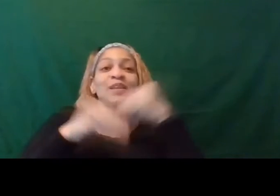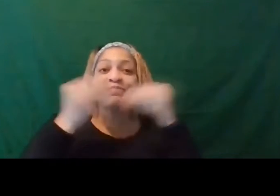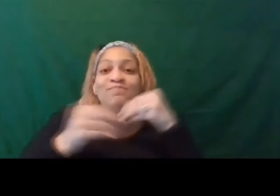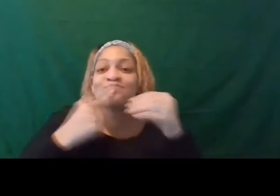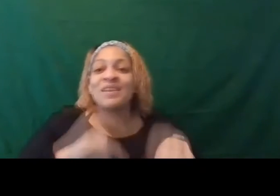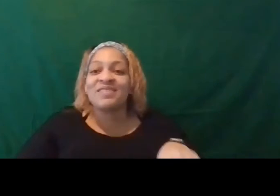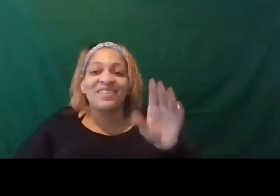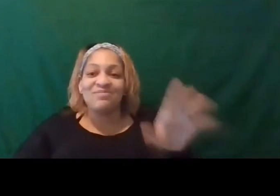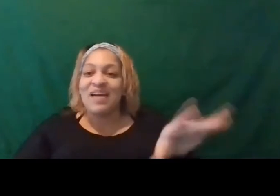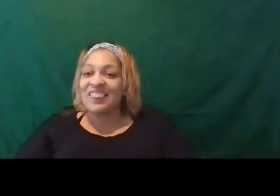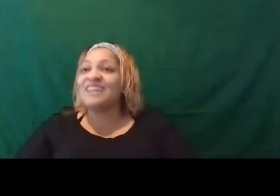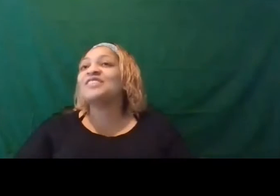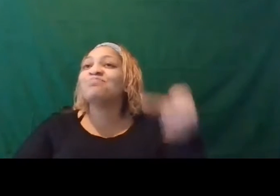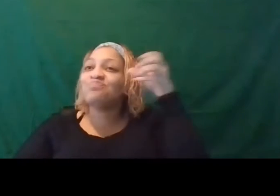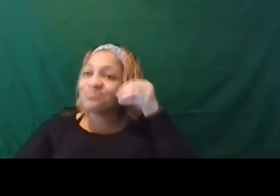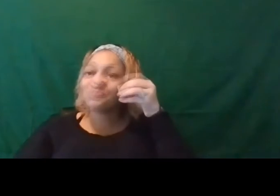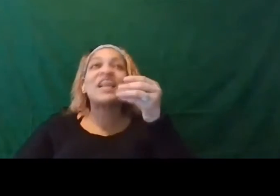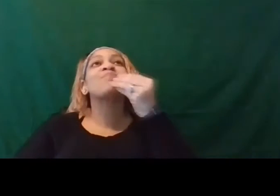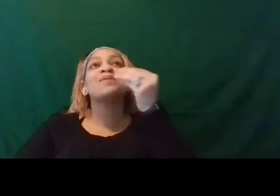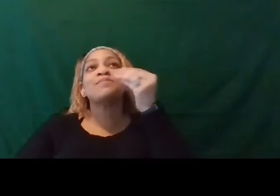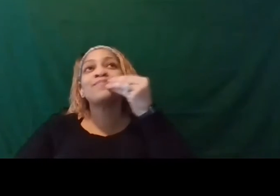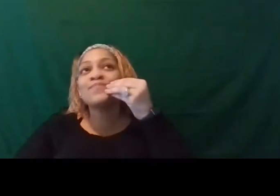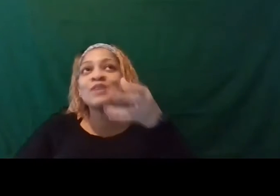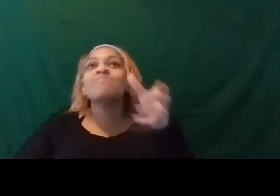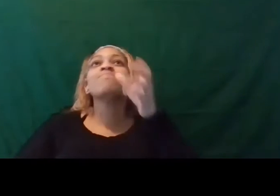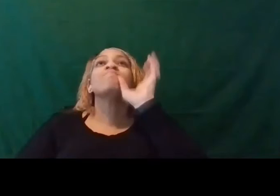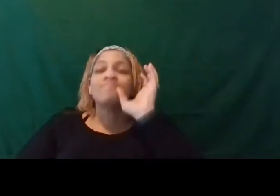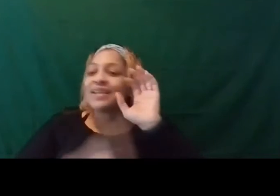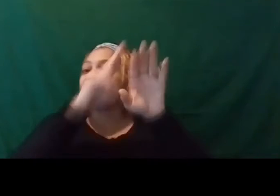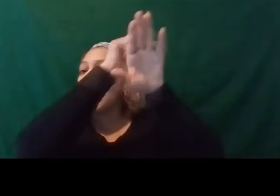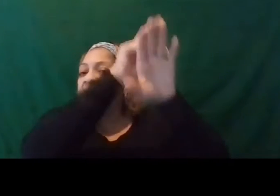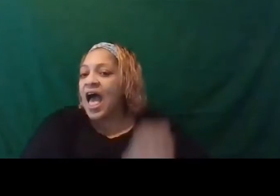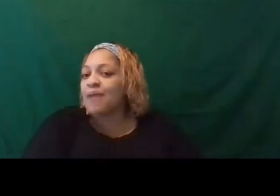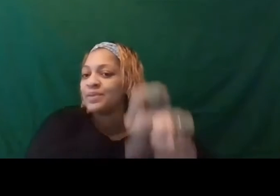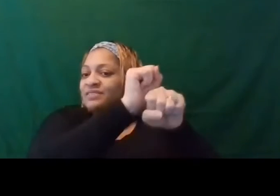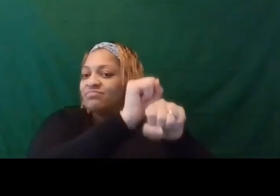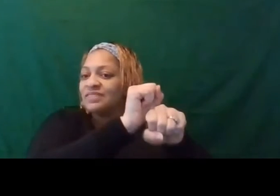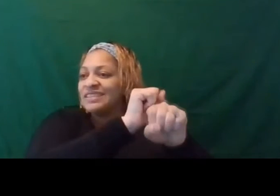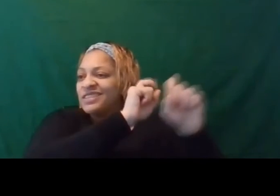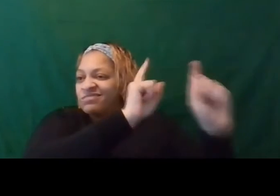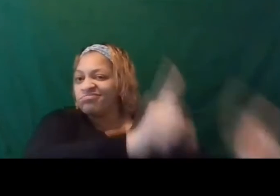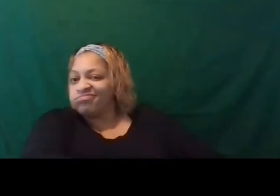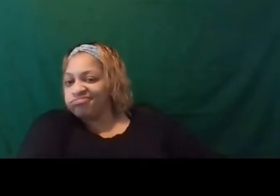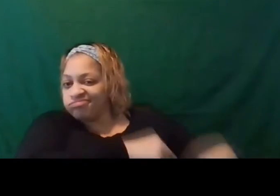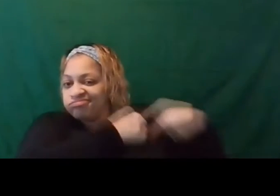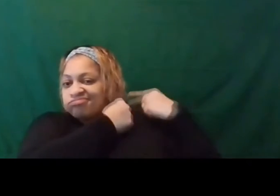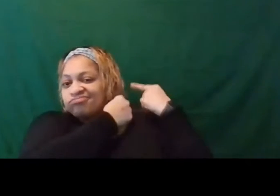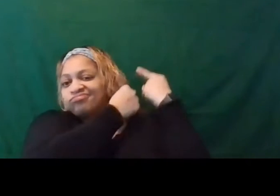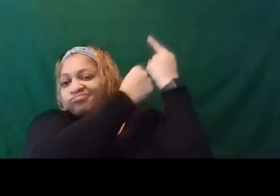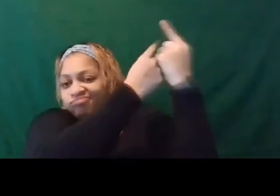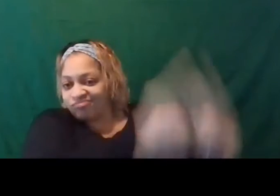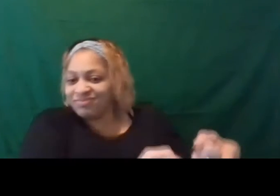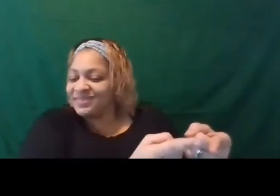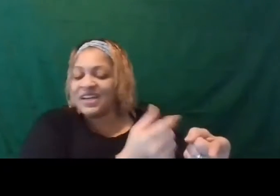foot up to pick whatever. That's a habit because she's grown accustomed to being able to do it with little or no conscious